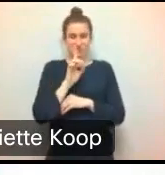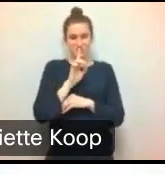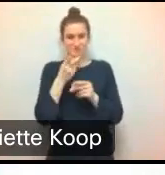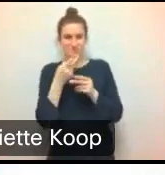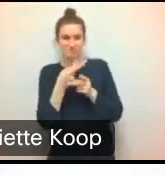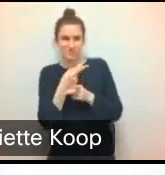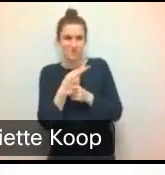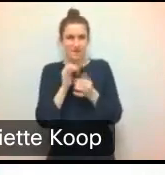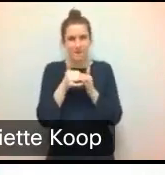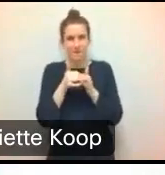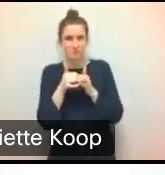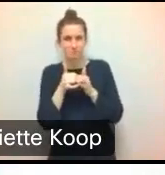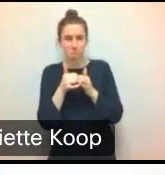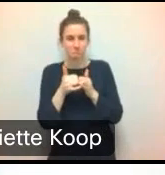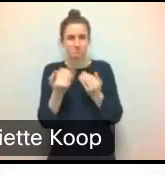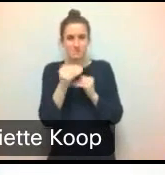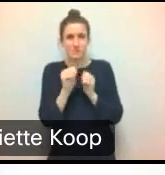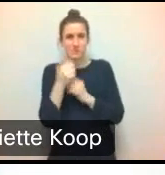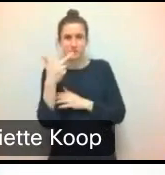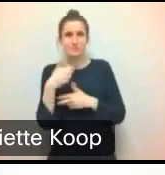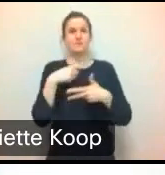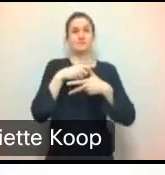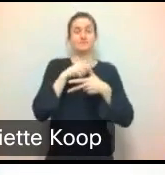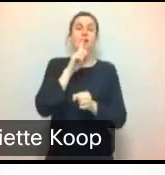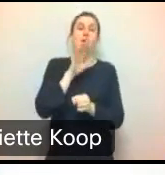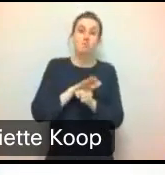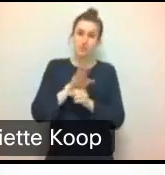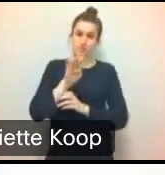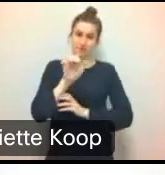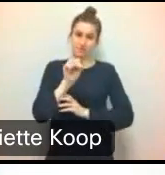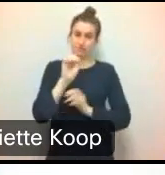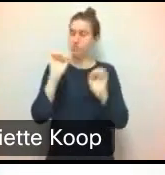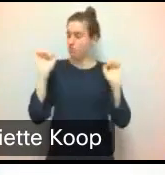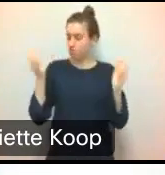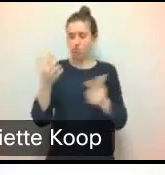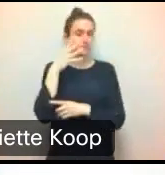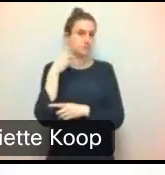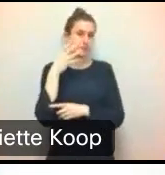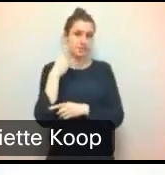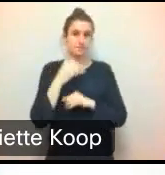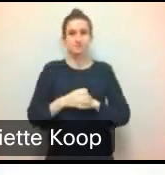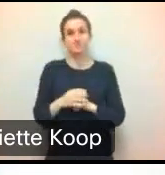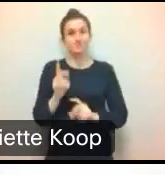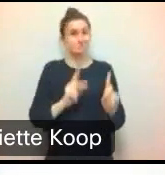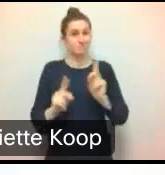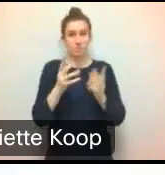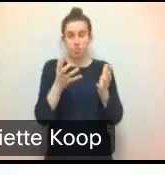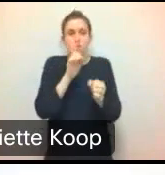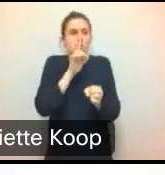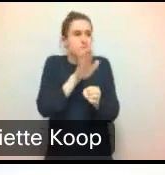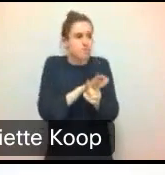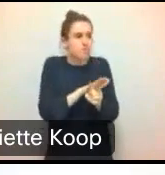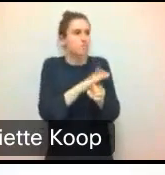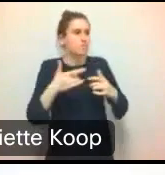information. The most common one, of course, is confirmation bias, and everybody does it. We are creatures that want to confirm what's going